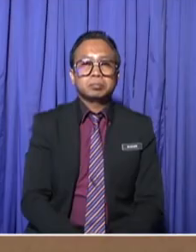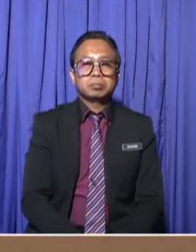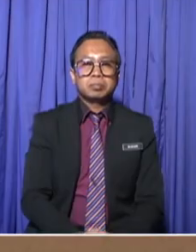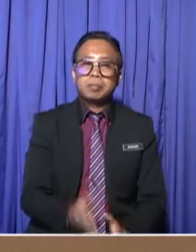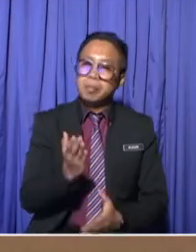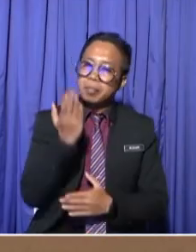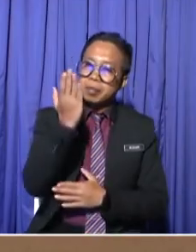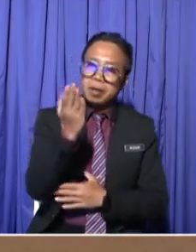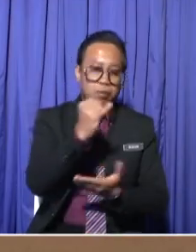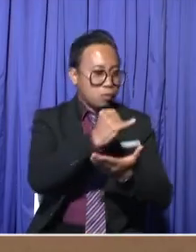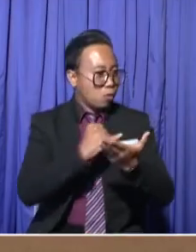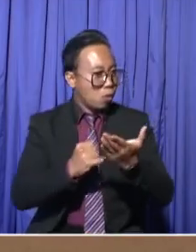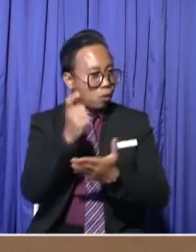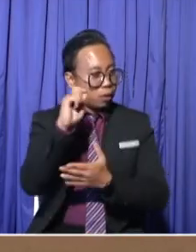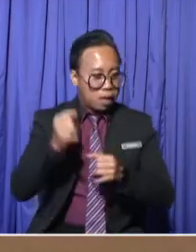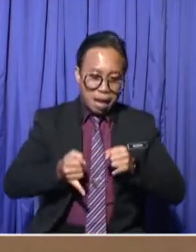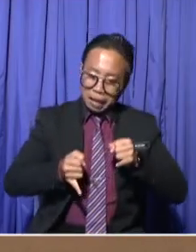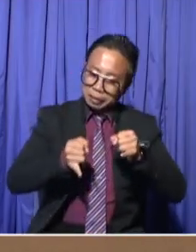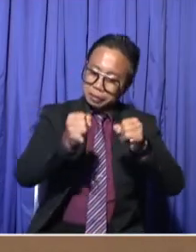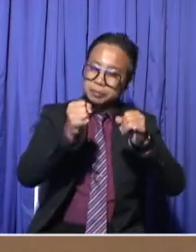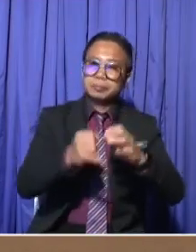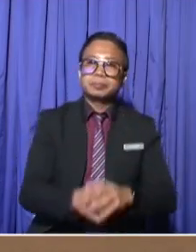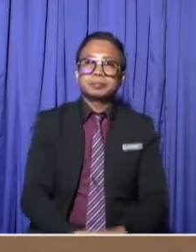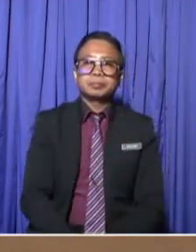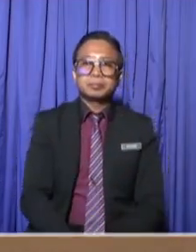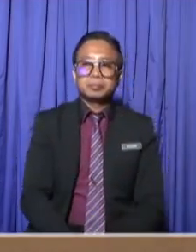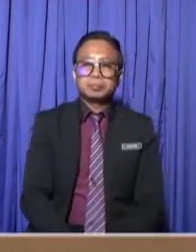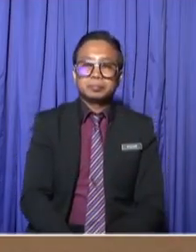Then, draw the lines.